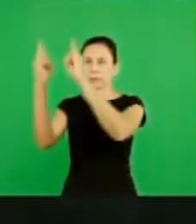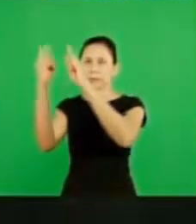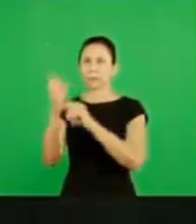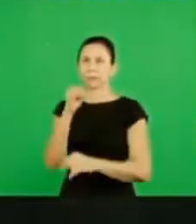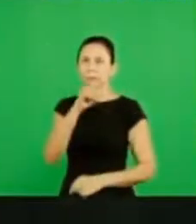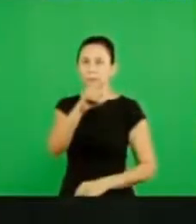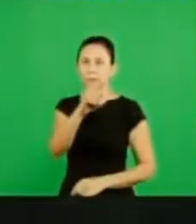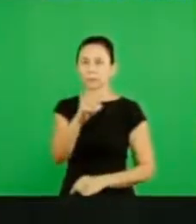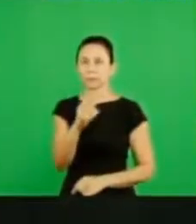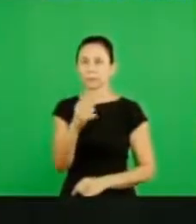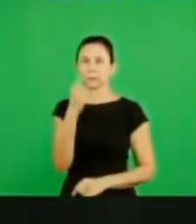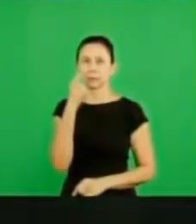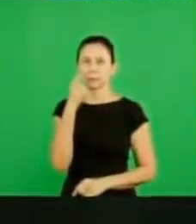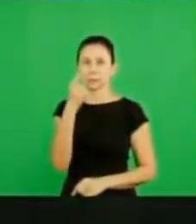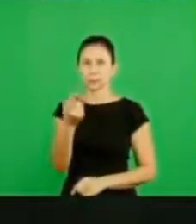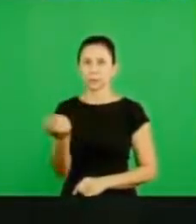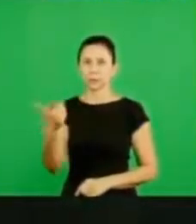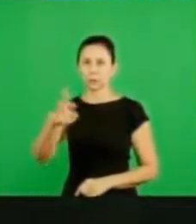Zephaniah